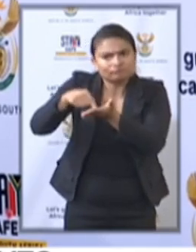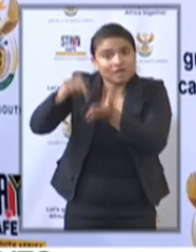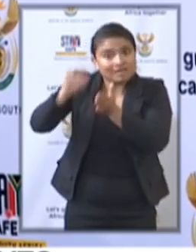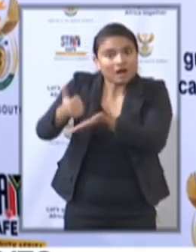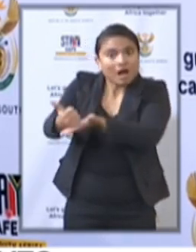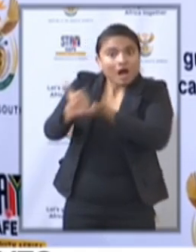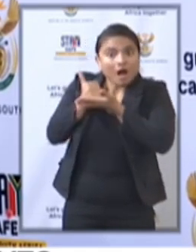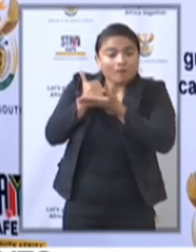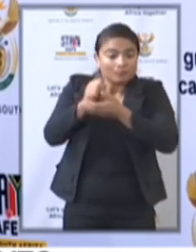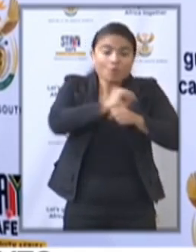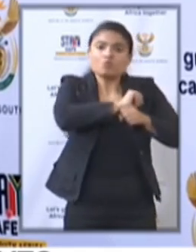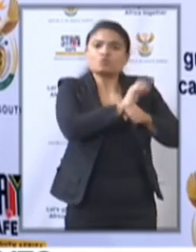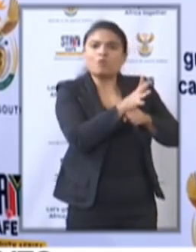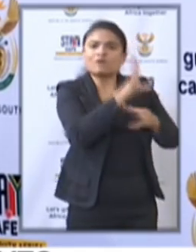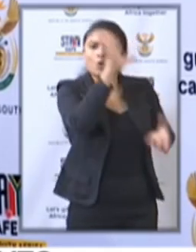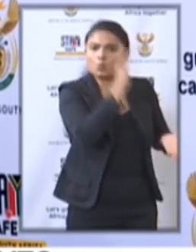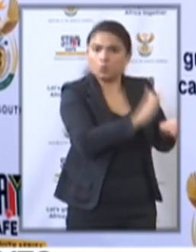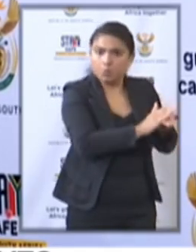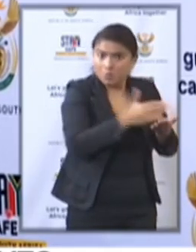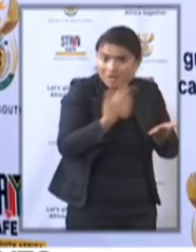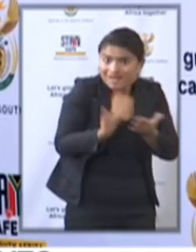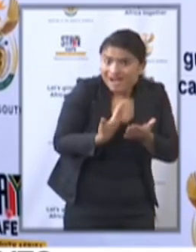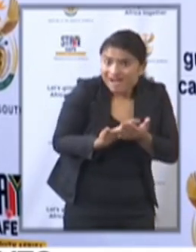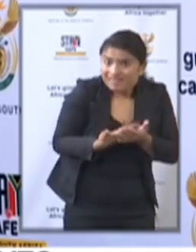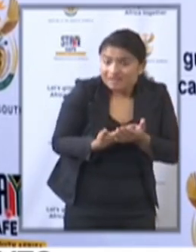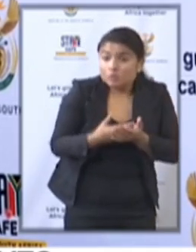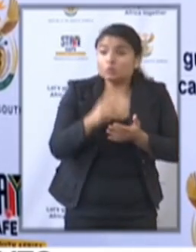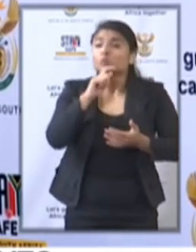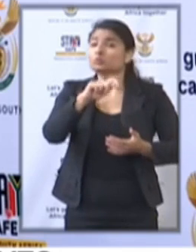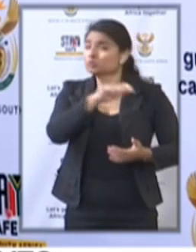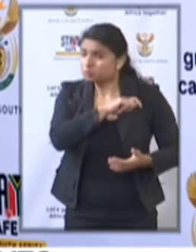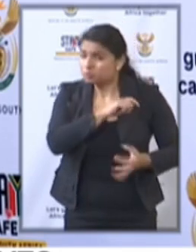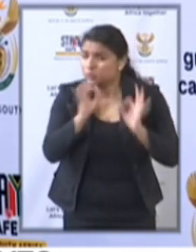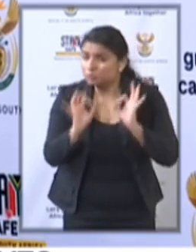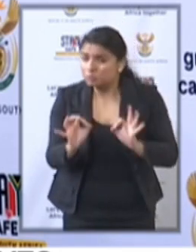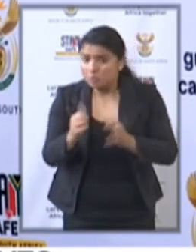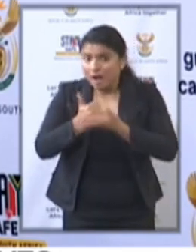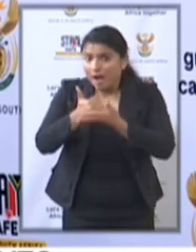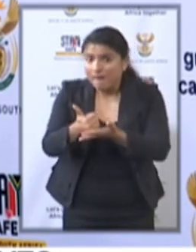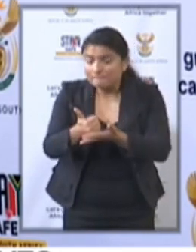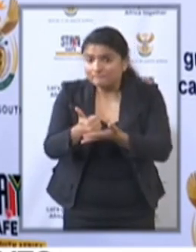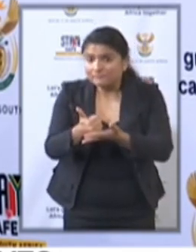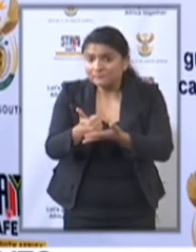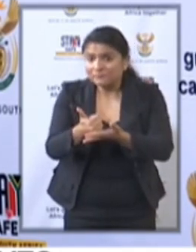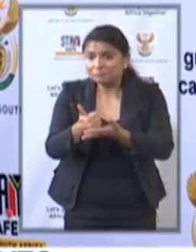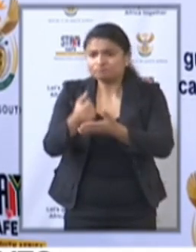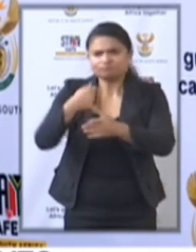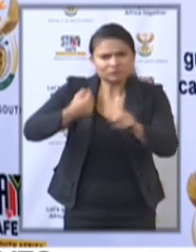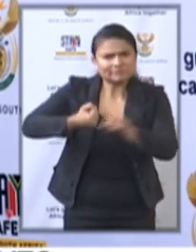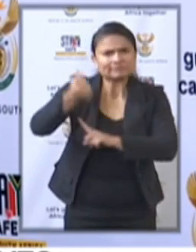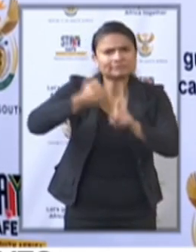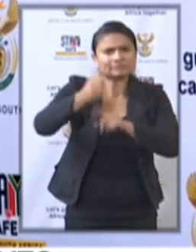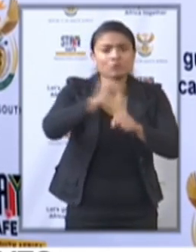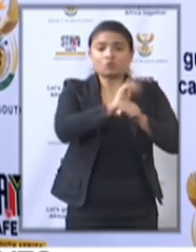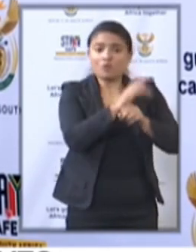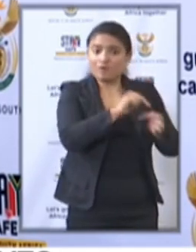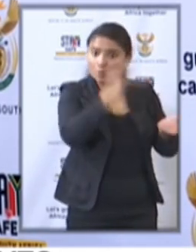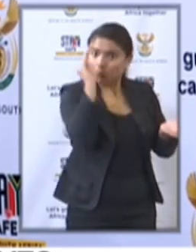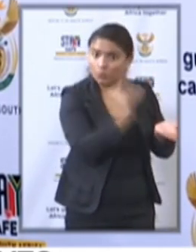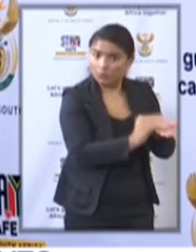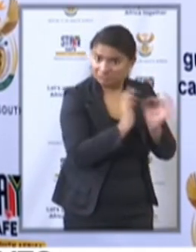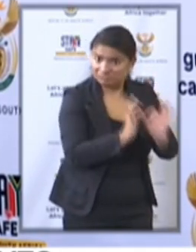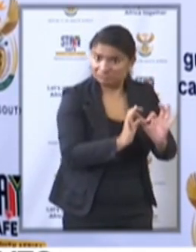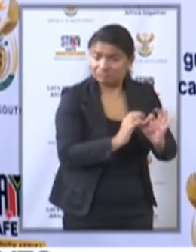plant is able to have effect on the immunomodulation of the virus. So this is work in